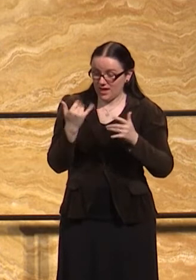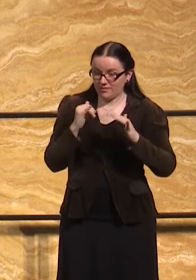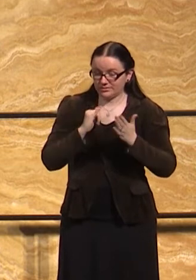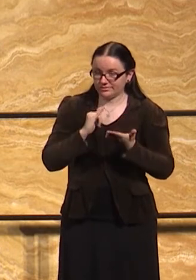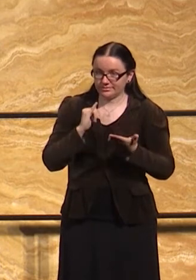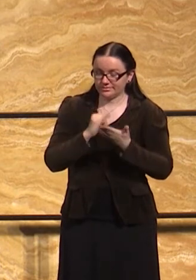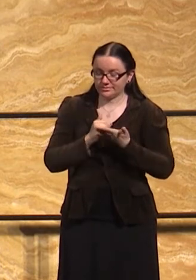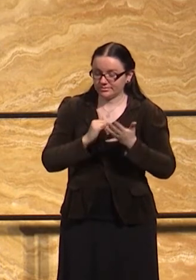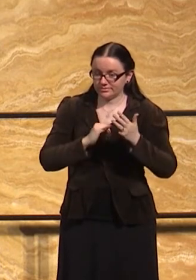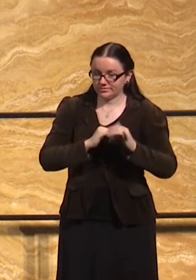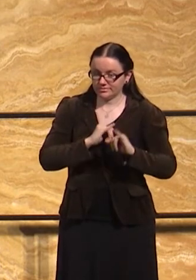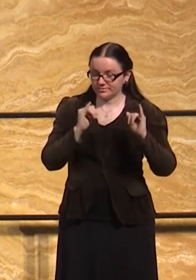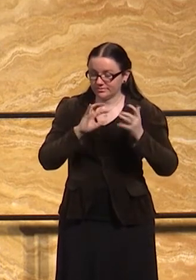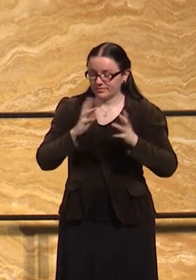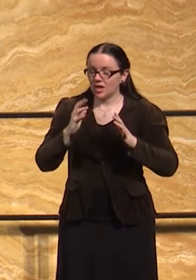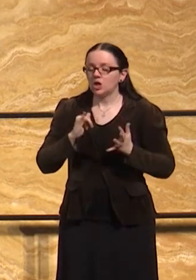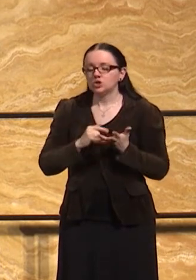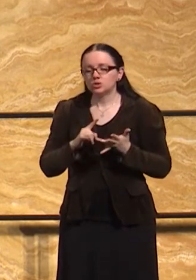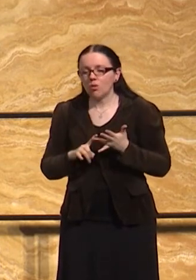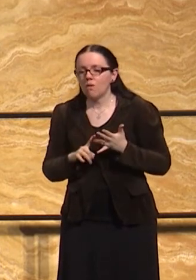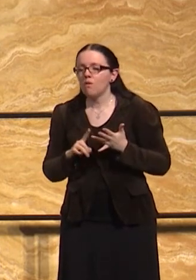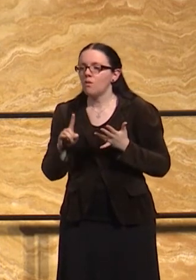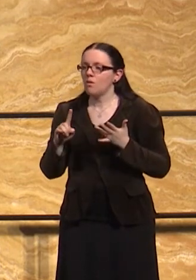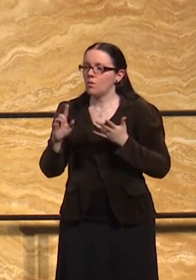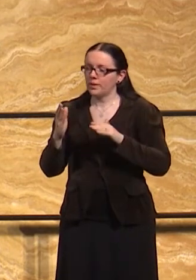international tribunal on Indonesia. So the Indonesian side